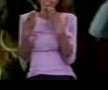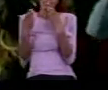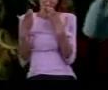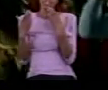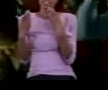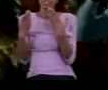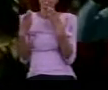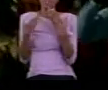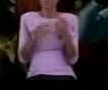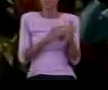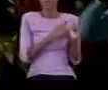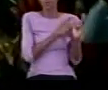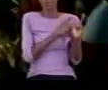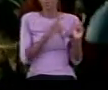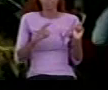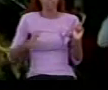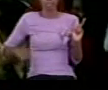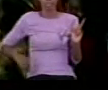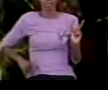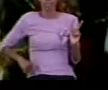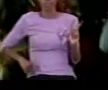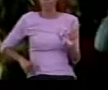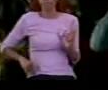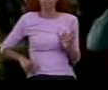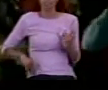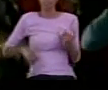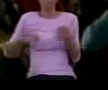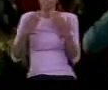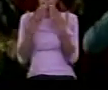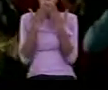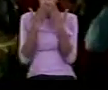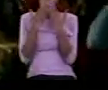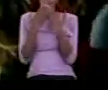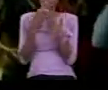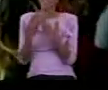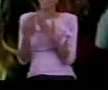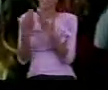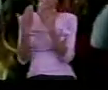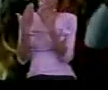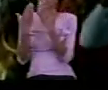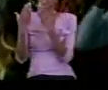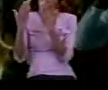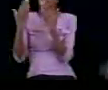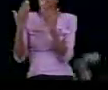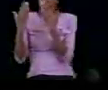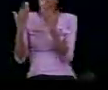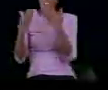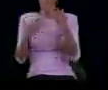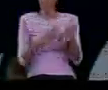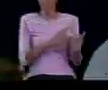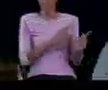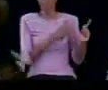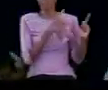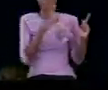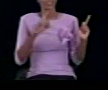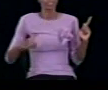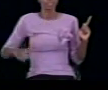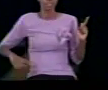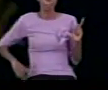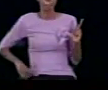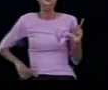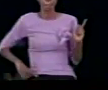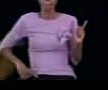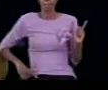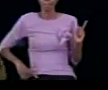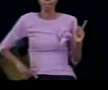Thank you, Lord. So be it. Thank you, Lord.